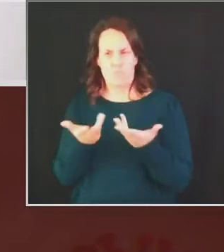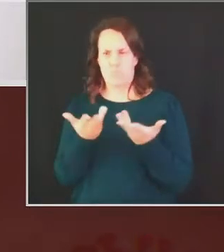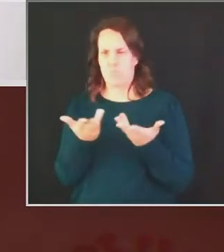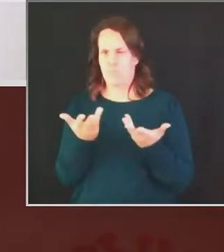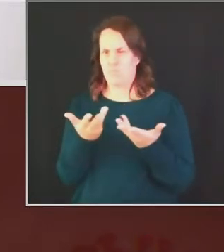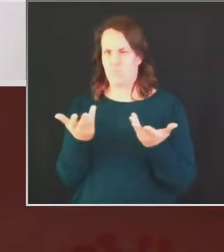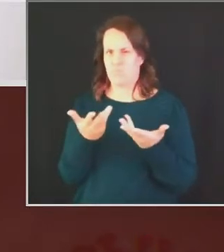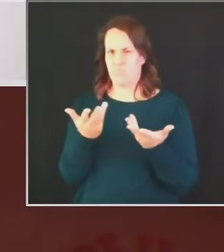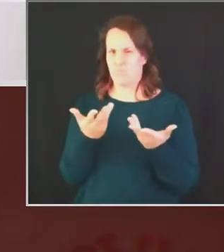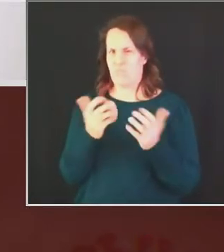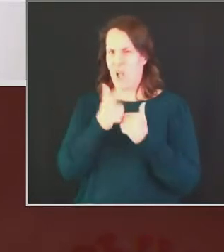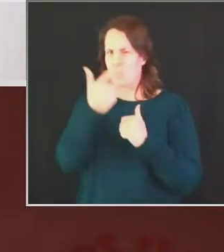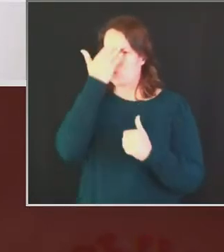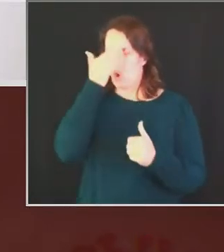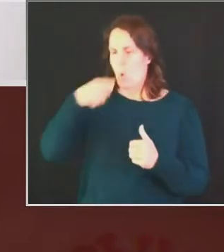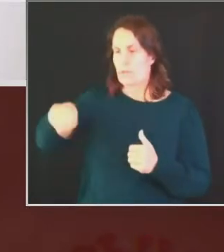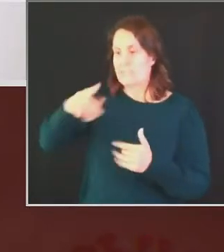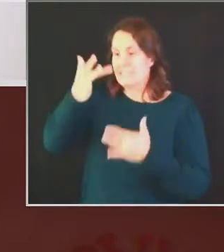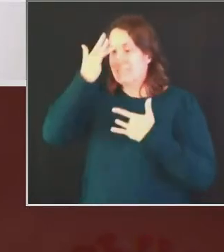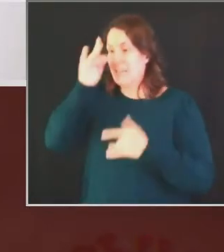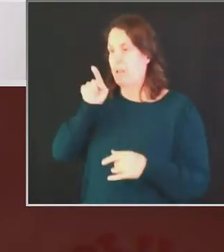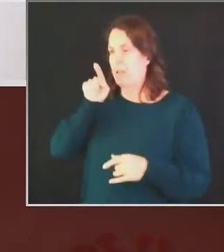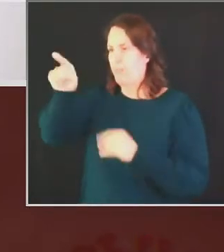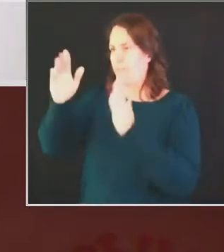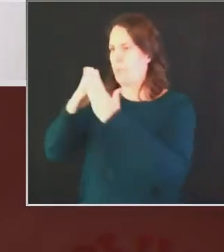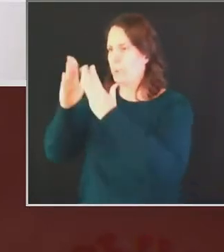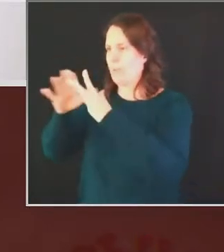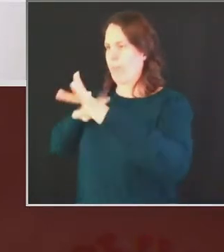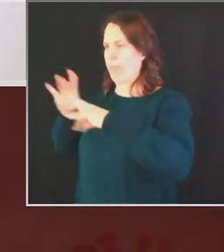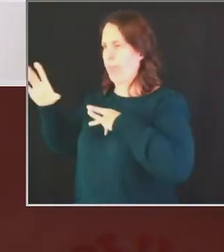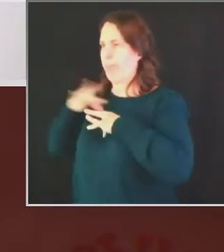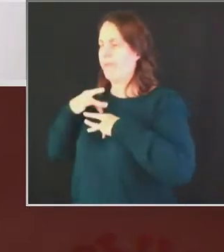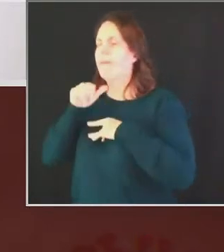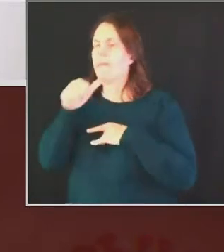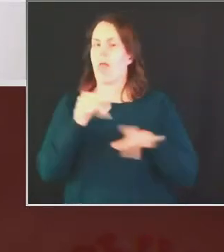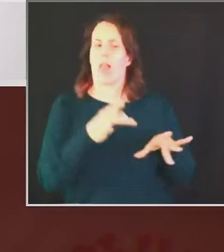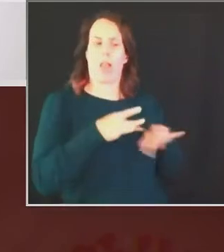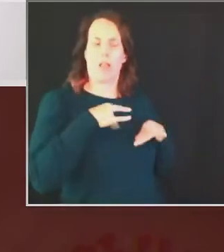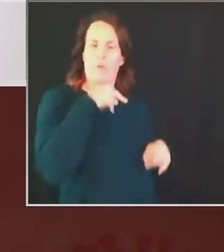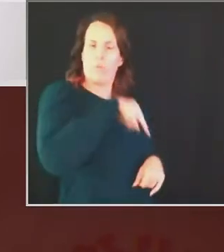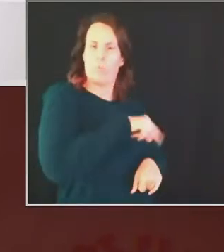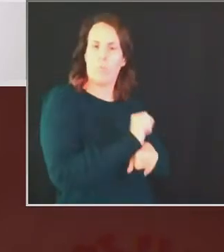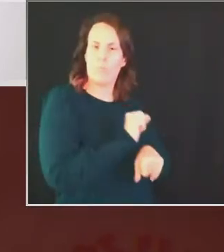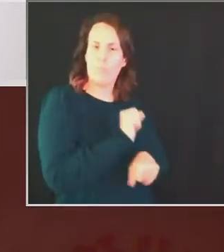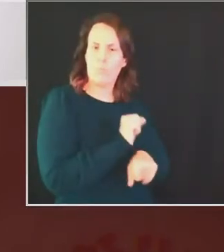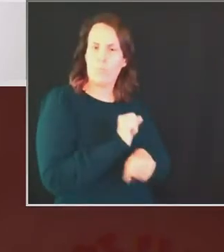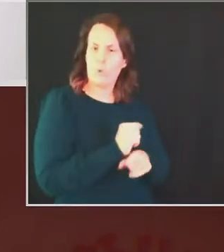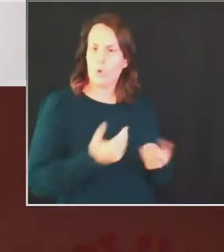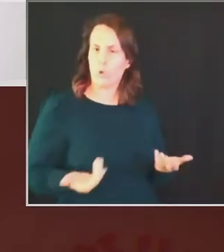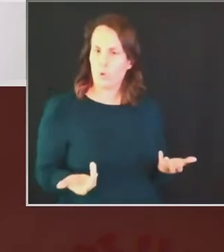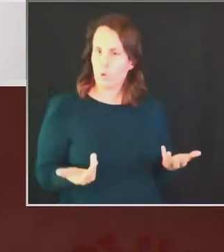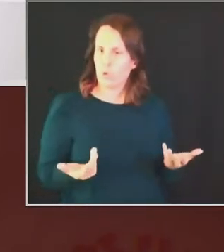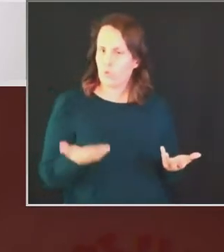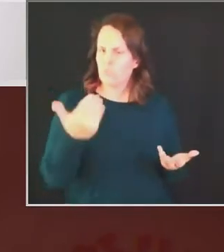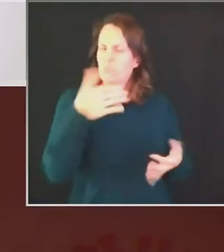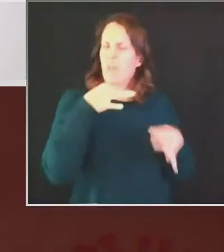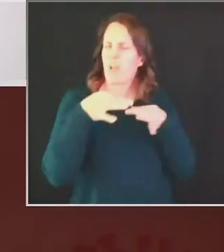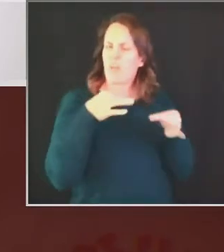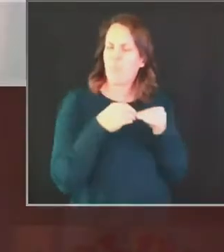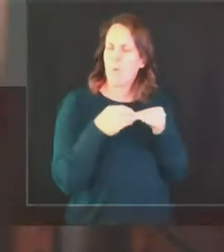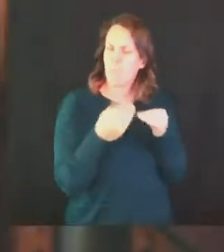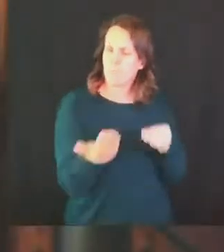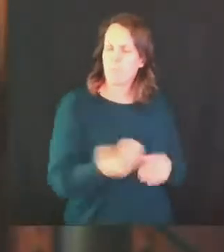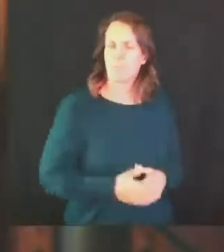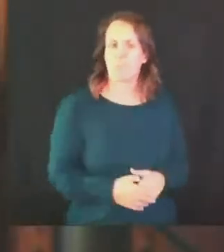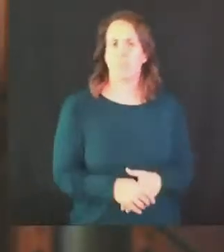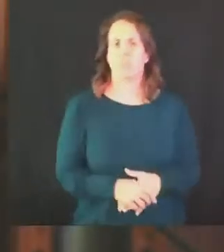And more, what more you can say about that whole piece of information? Thank you. Mm-hmm. Yeah,